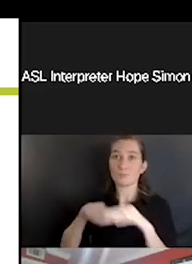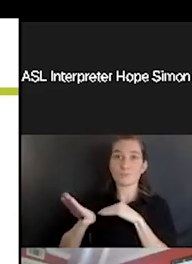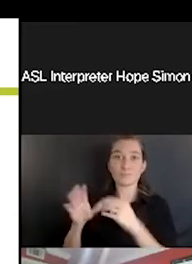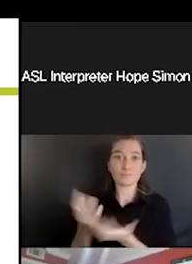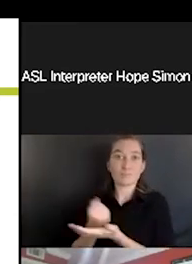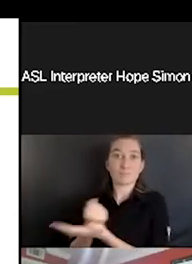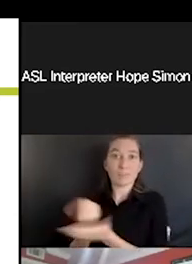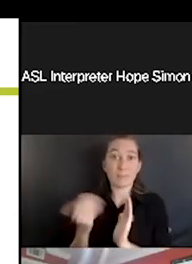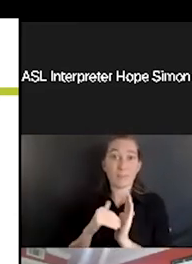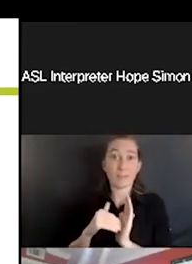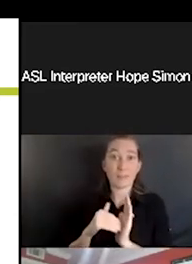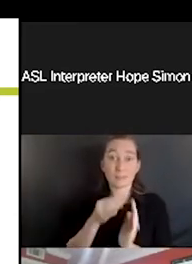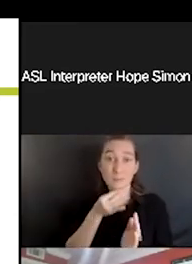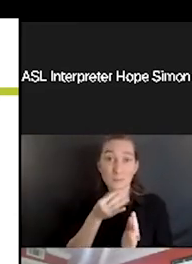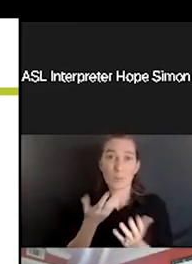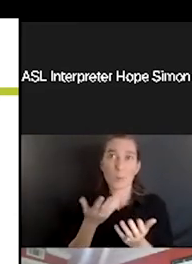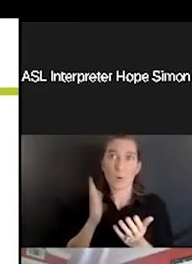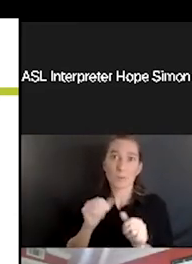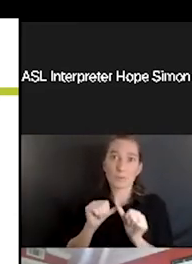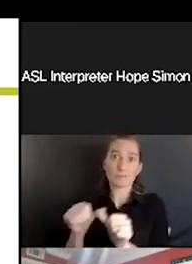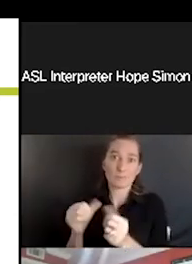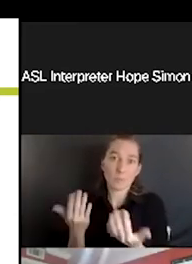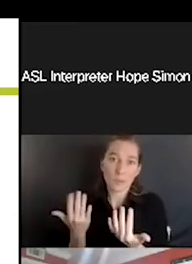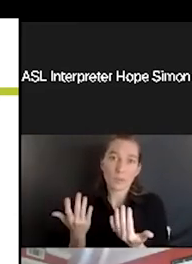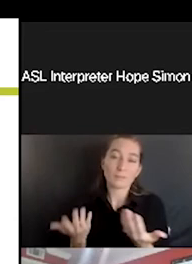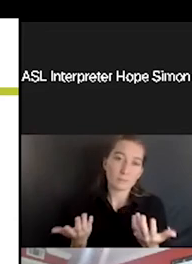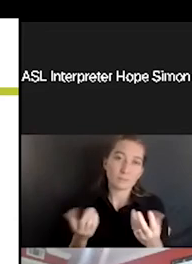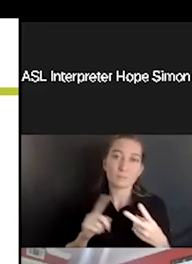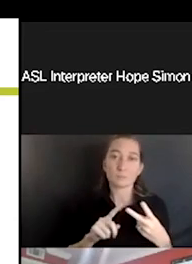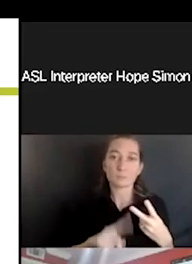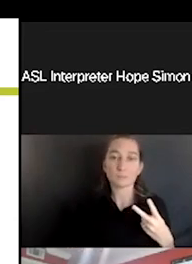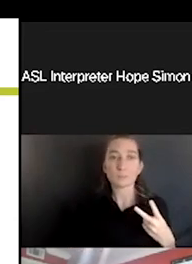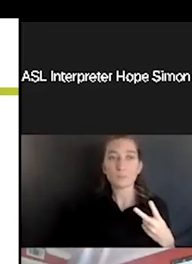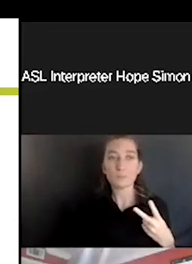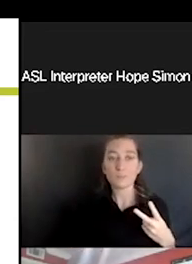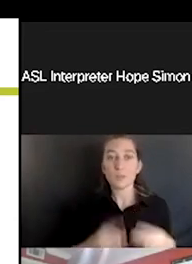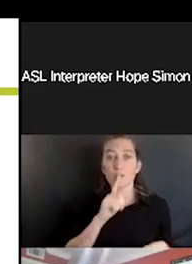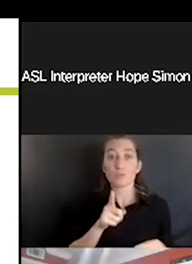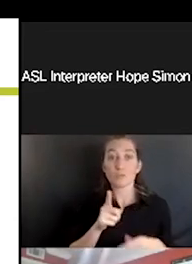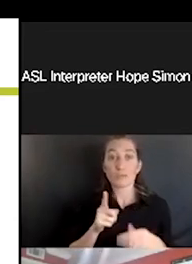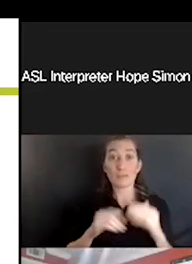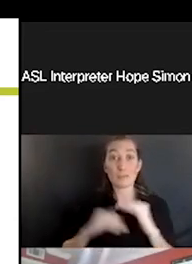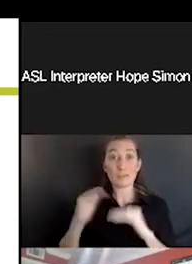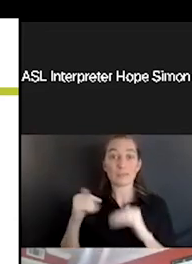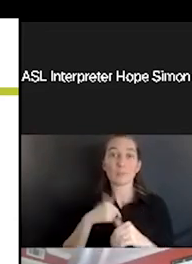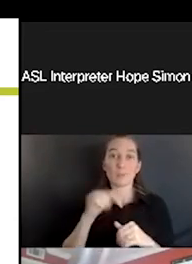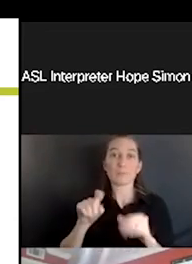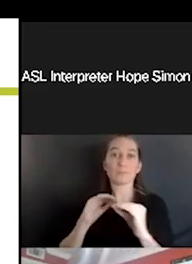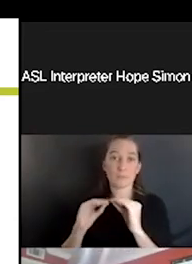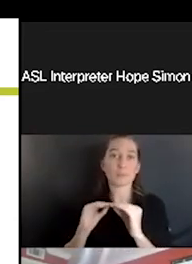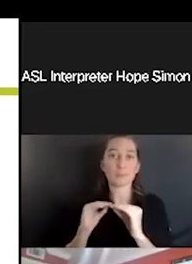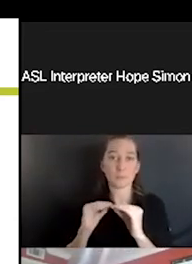we should not be occupying them after an earthquake until they're fixed, because we don't know if we're going to get a big aftershock. And maybe